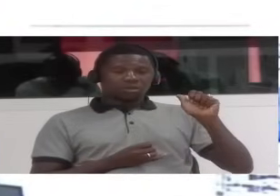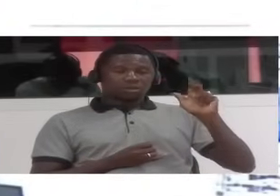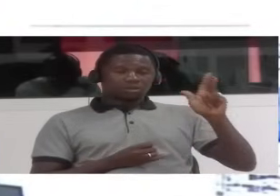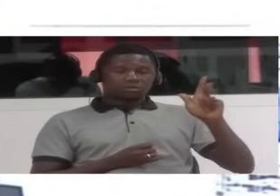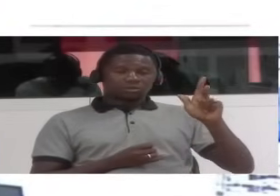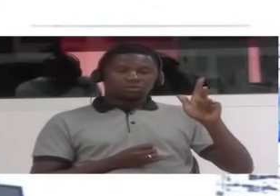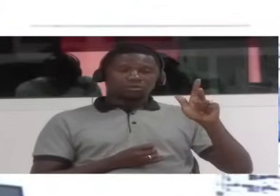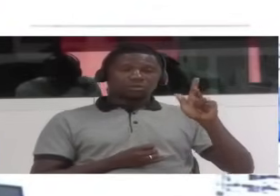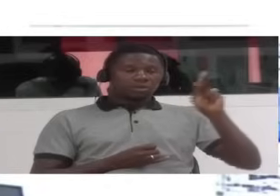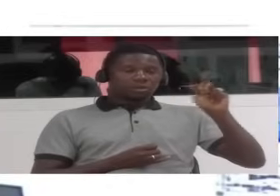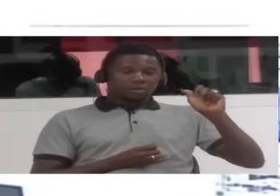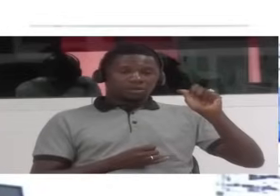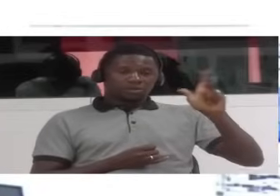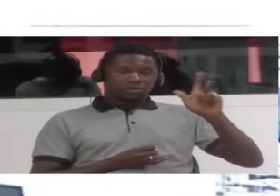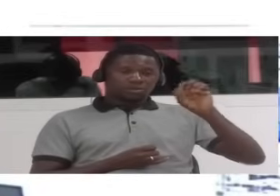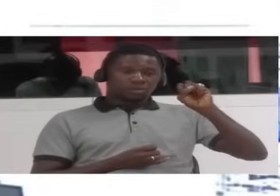Who is Bomba?